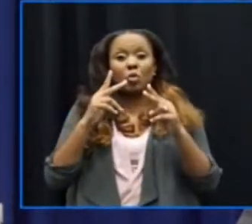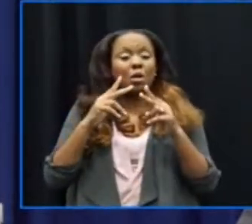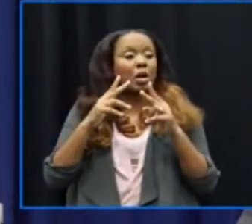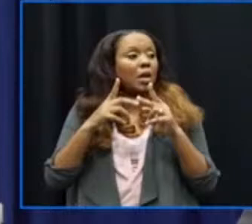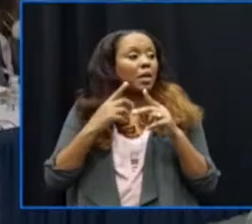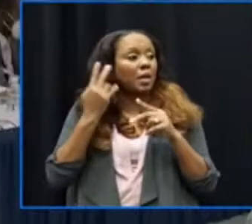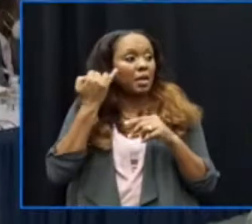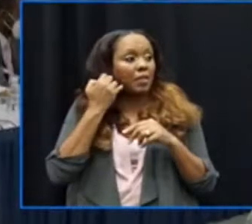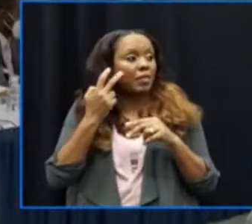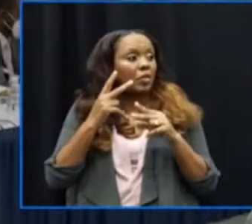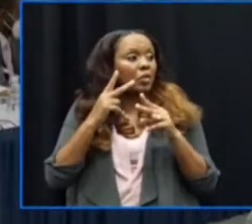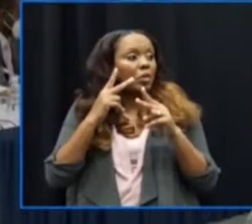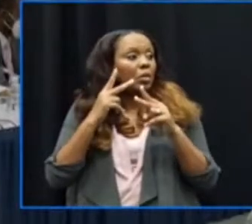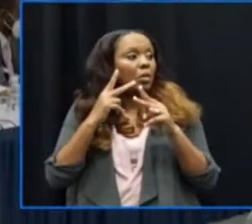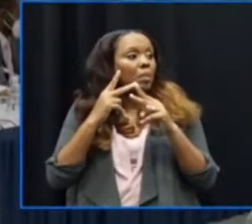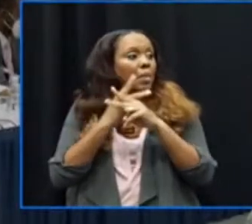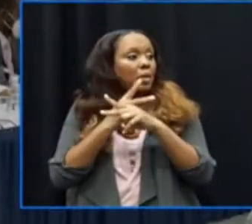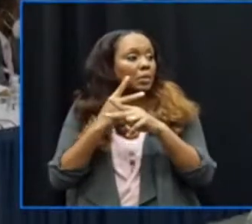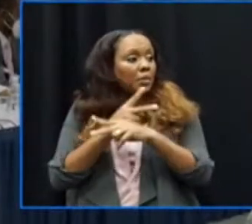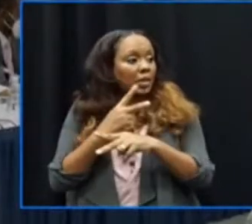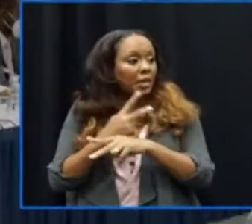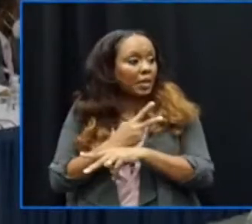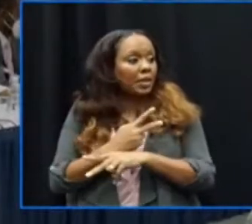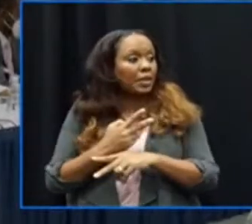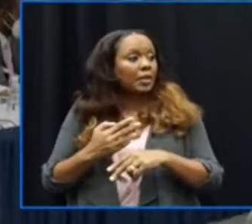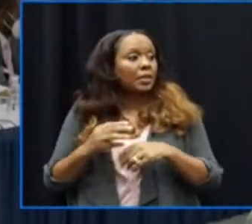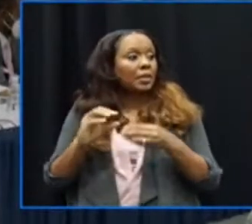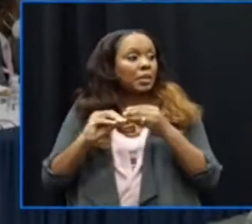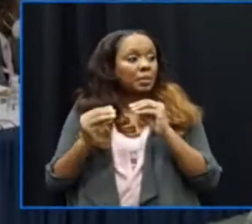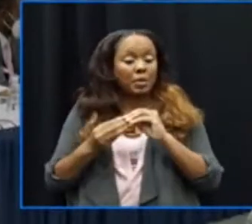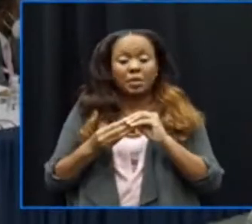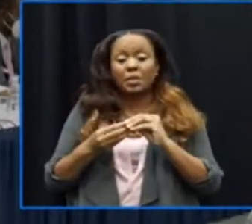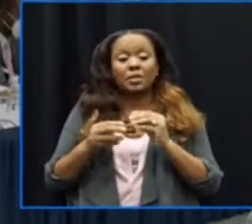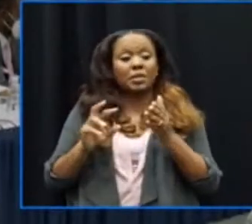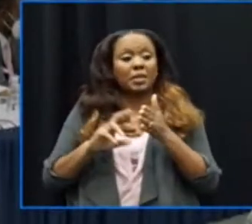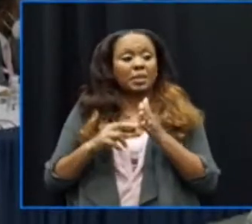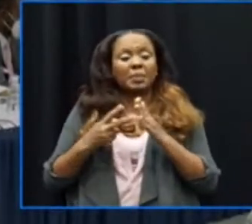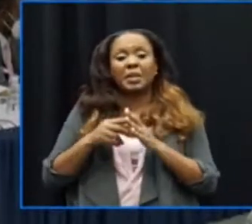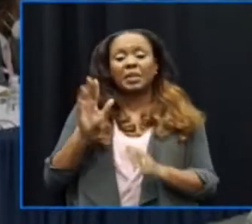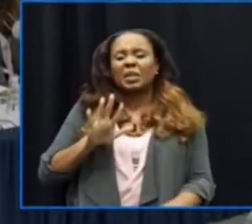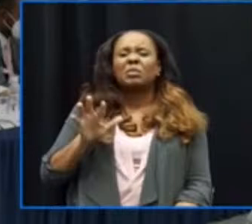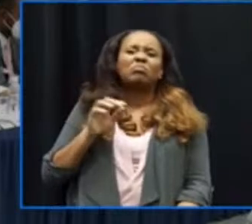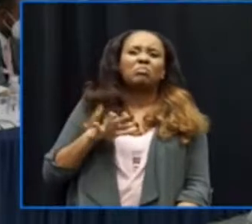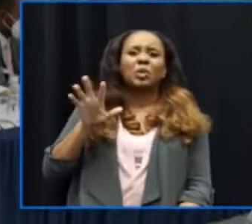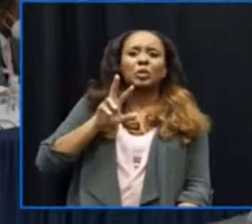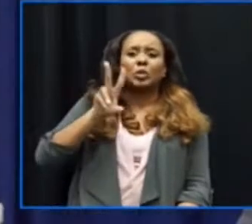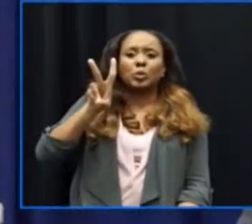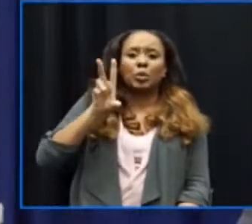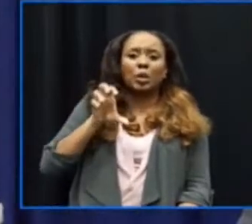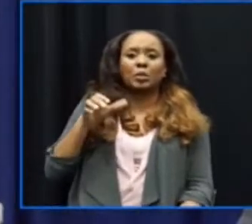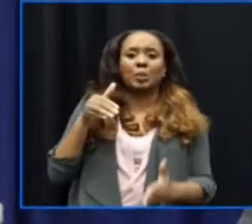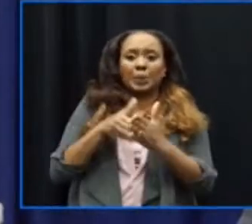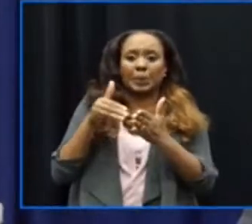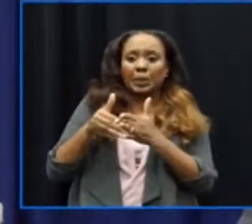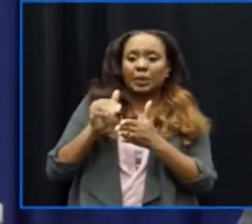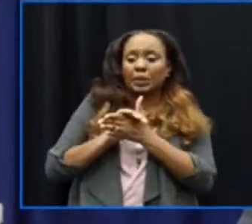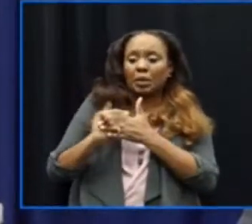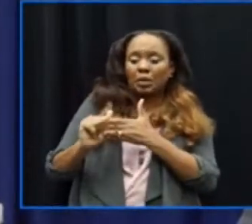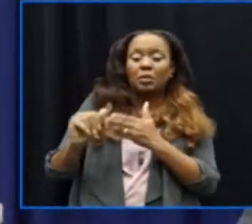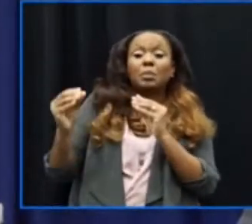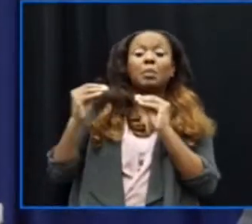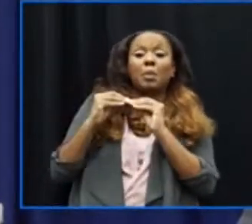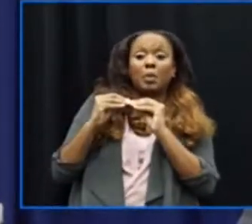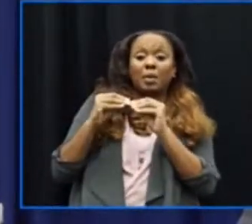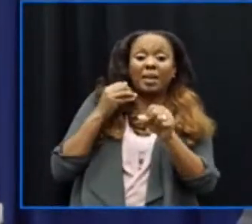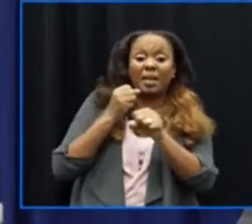much? 201 million. So roughly $200 million more